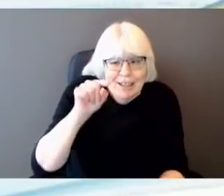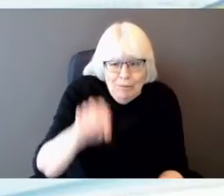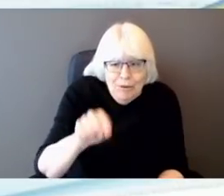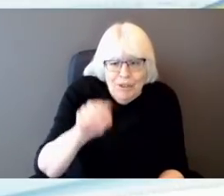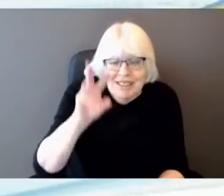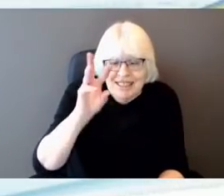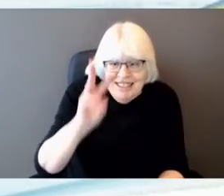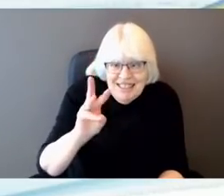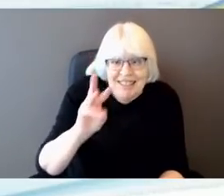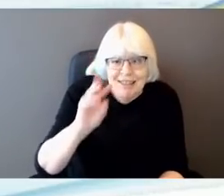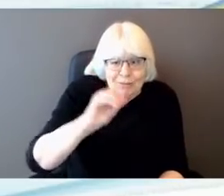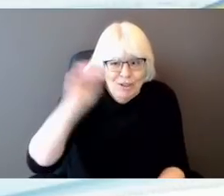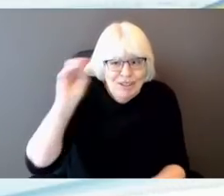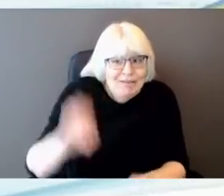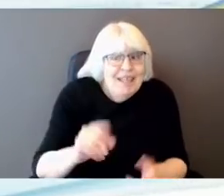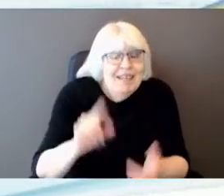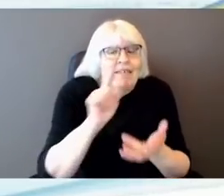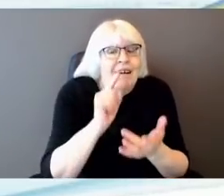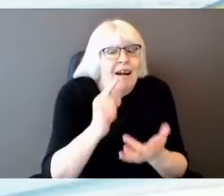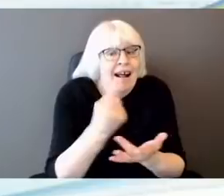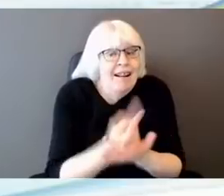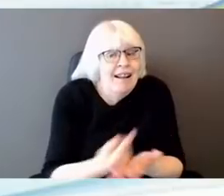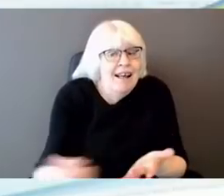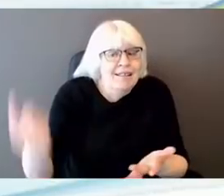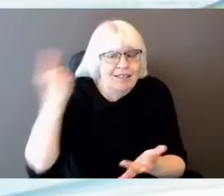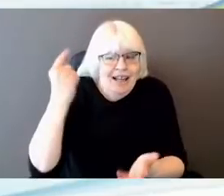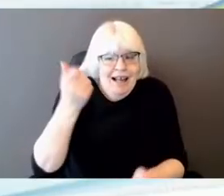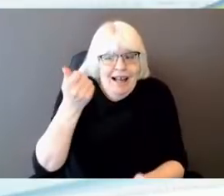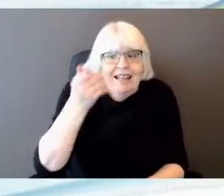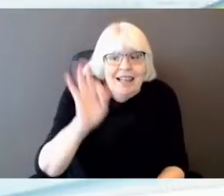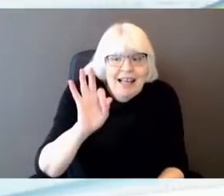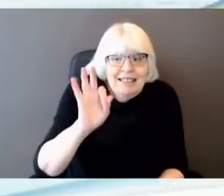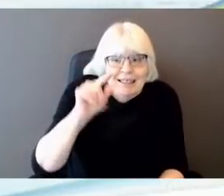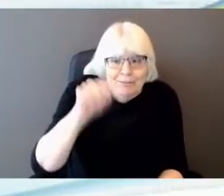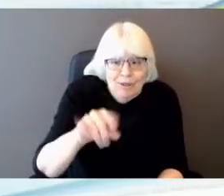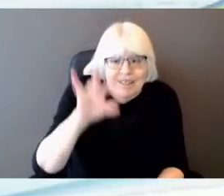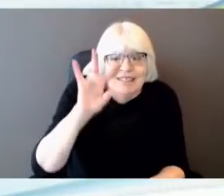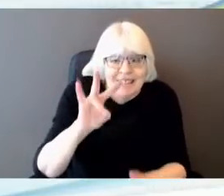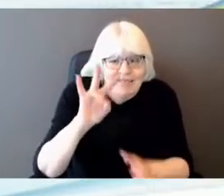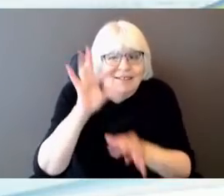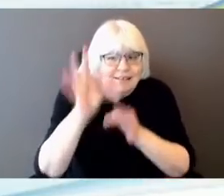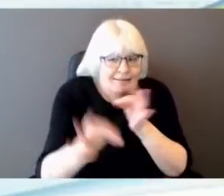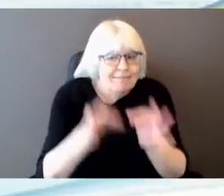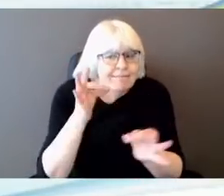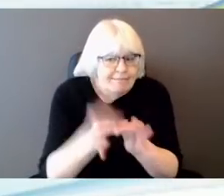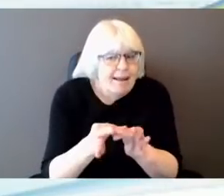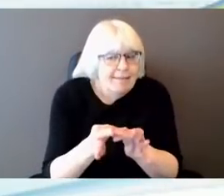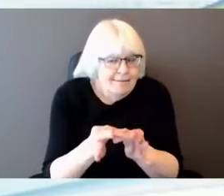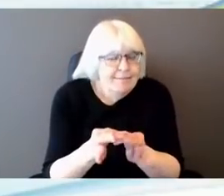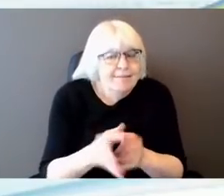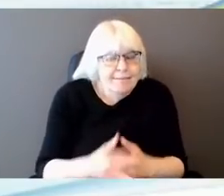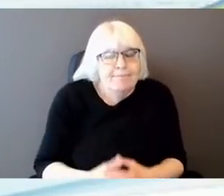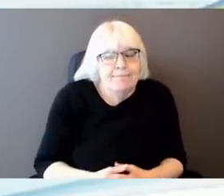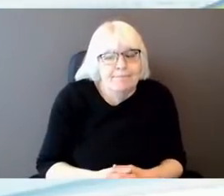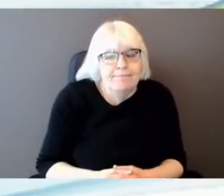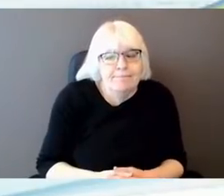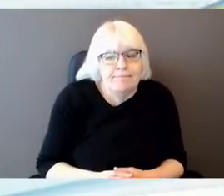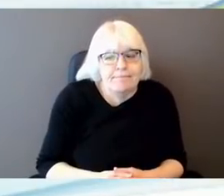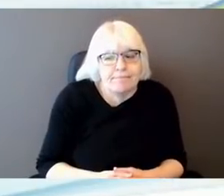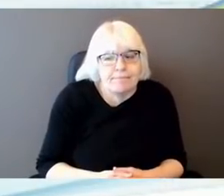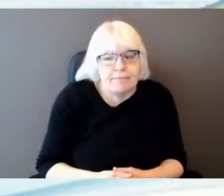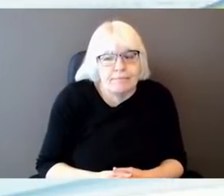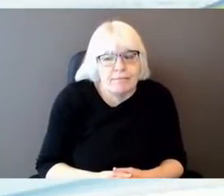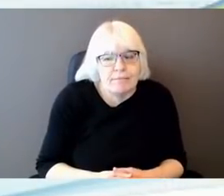Next slide, please. So this is looking at our outbreaks. These